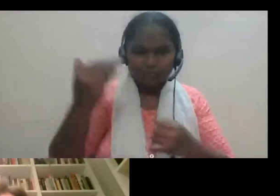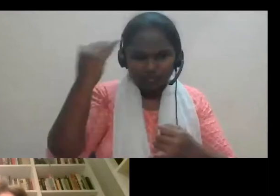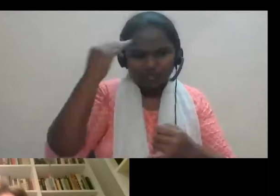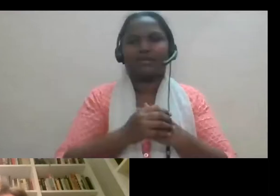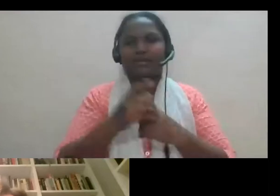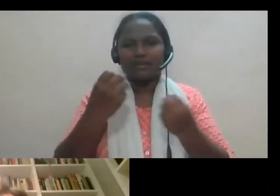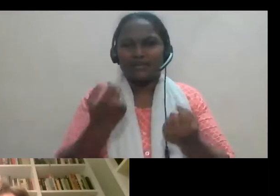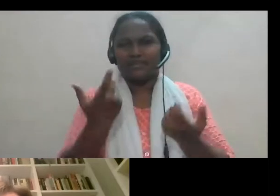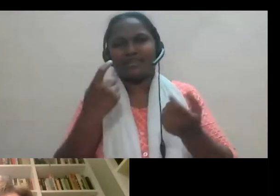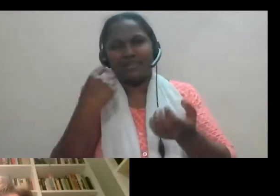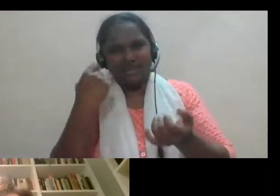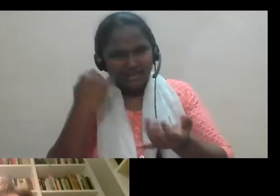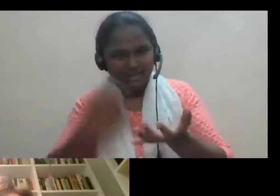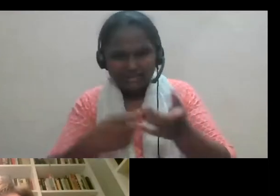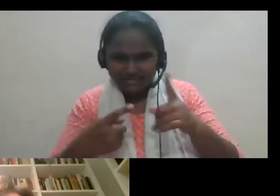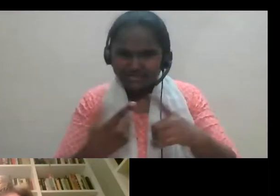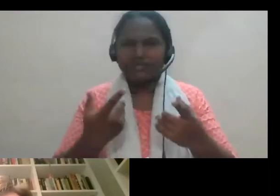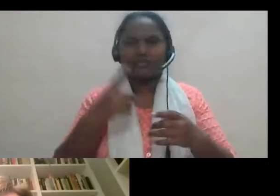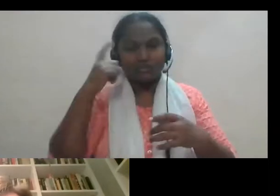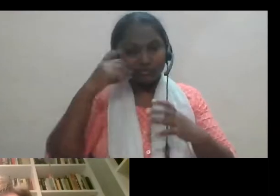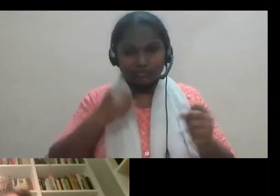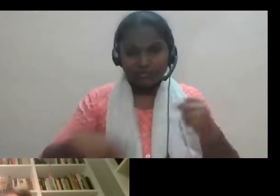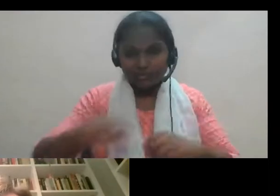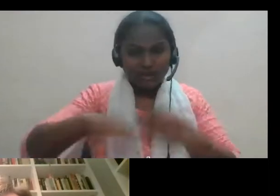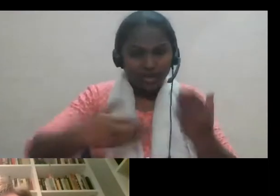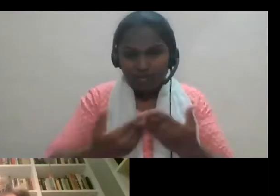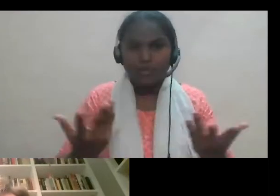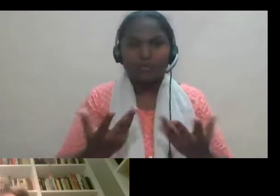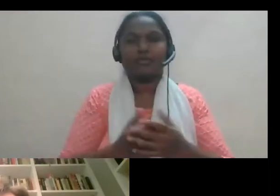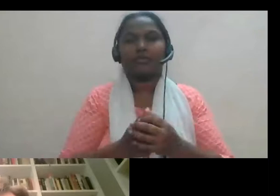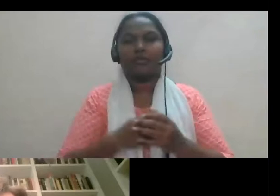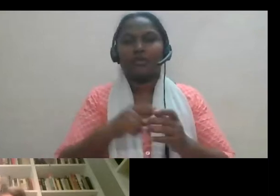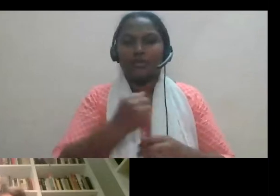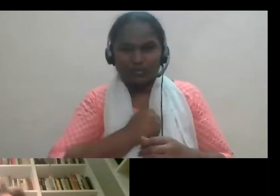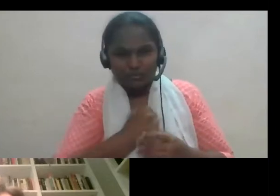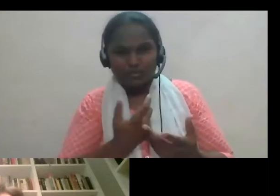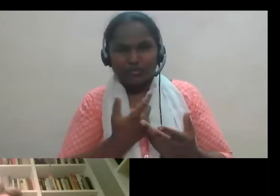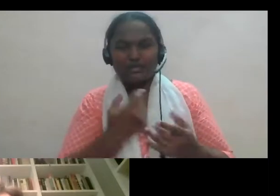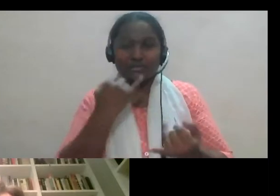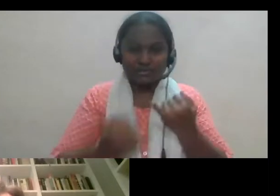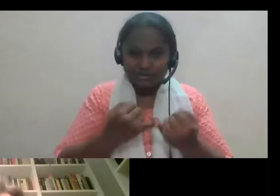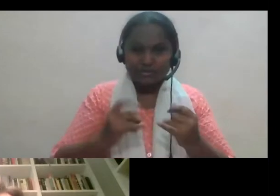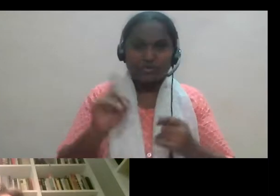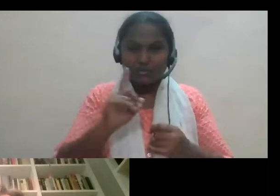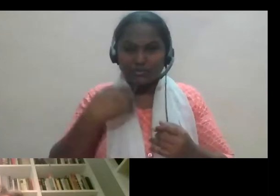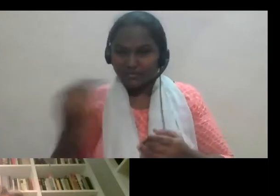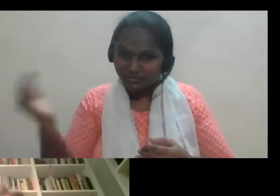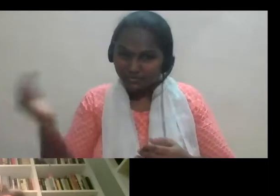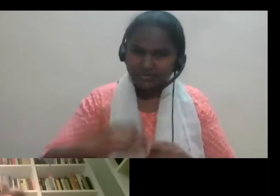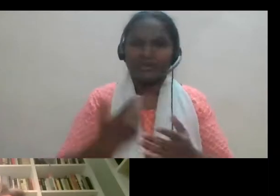of artists that are very conscious about their own history. Where do we come